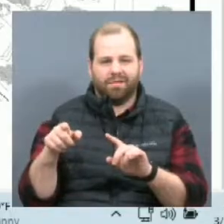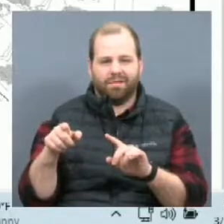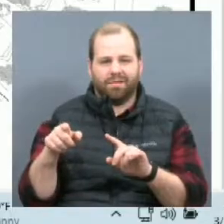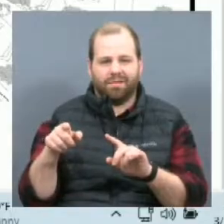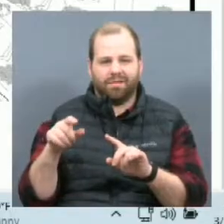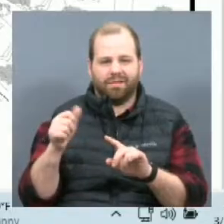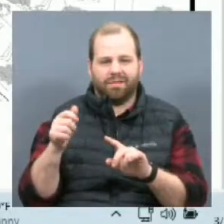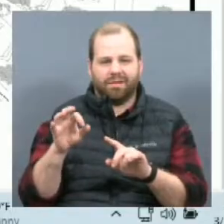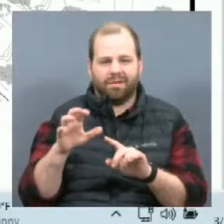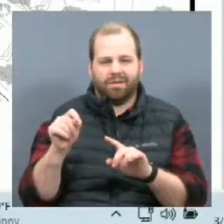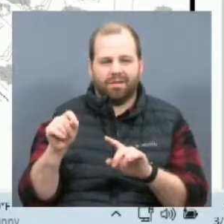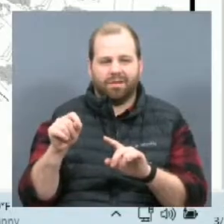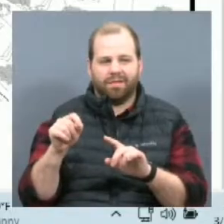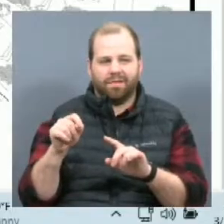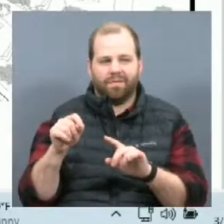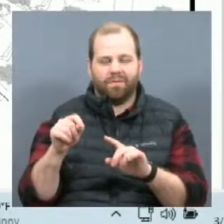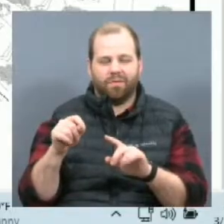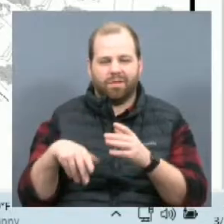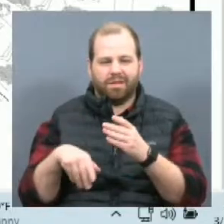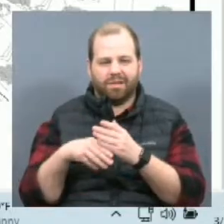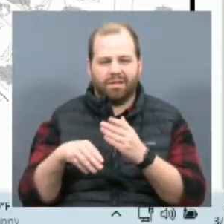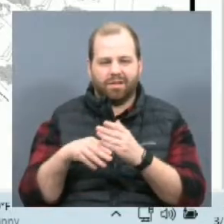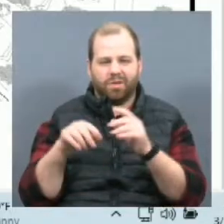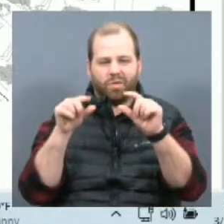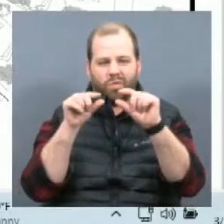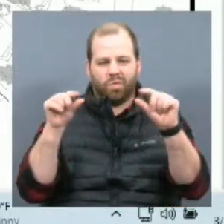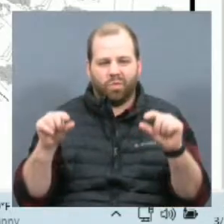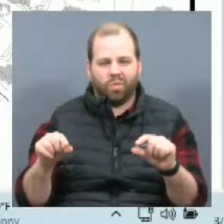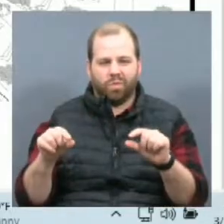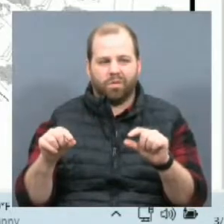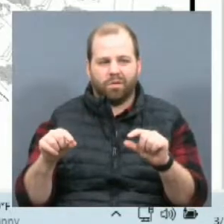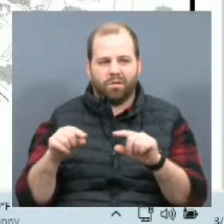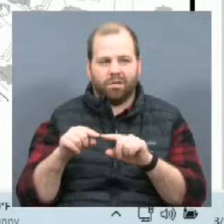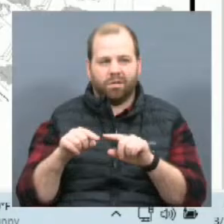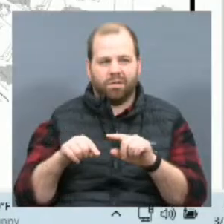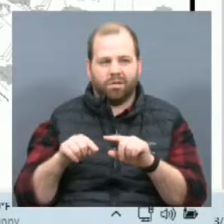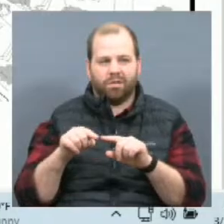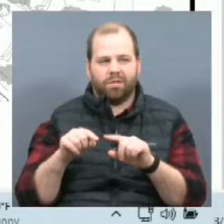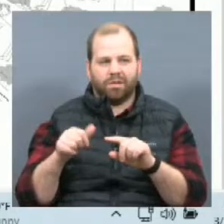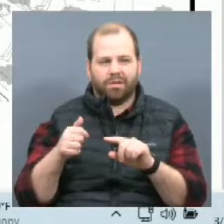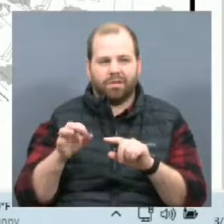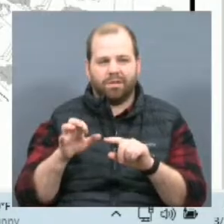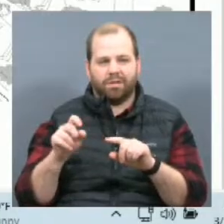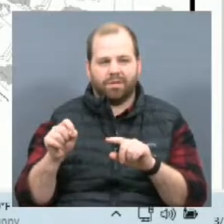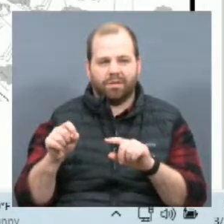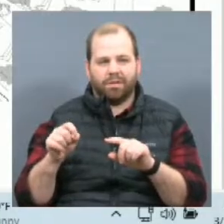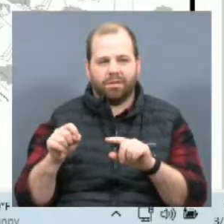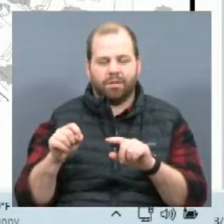back of the goal on the soccer field? And Mr. Bart, one more time, your name, sir?